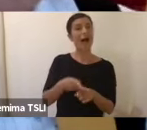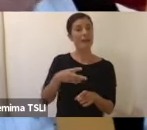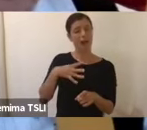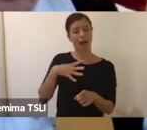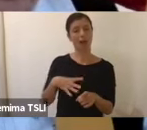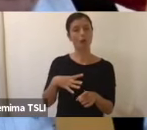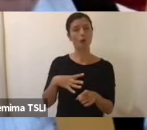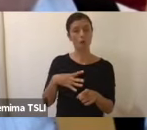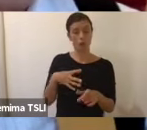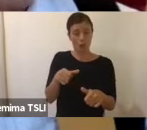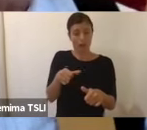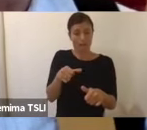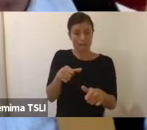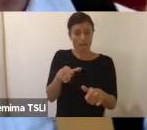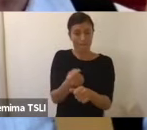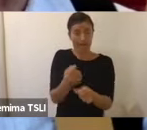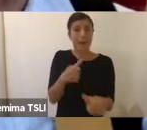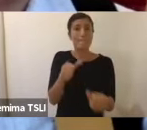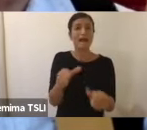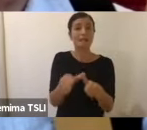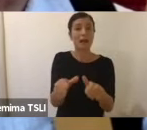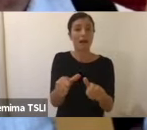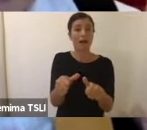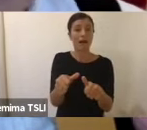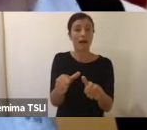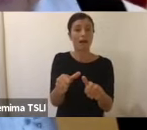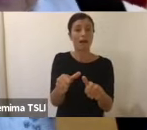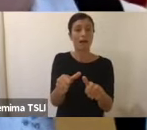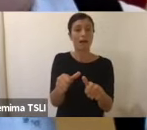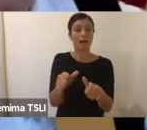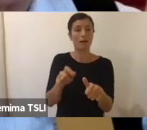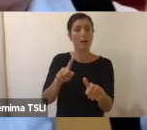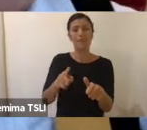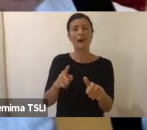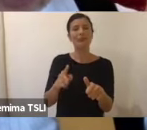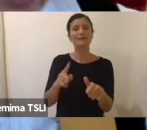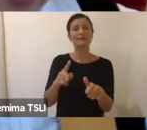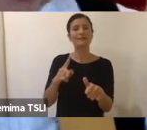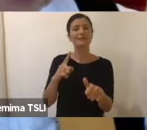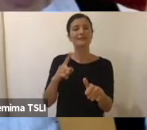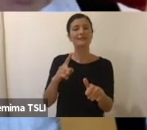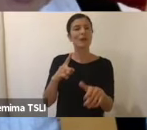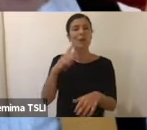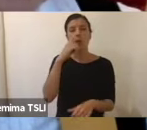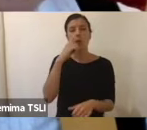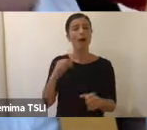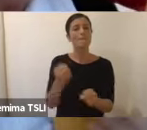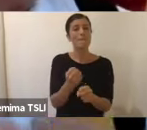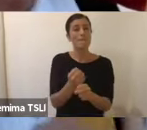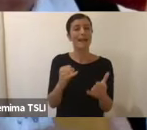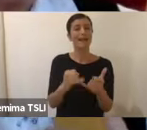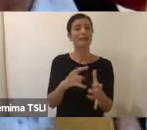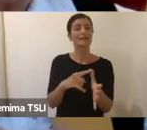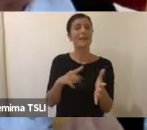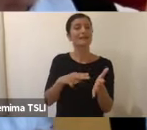what this is about in a sense it's not kind of making samsara better but just being really open to allow